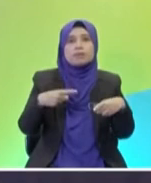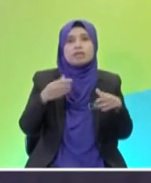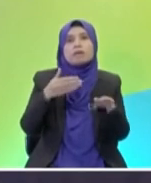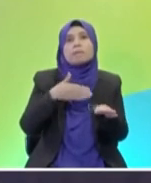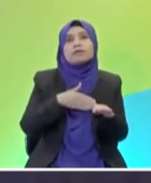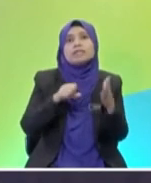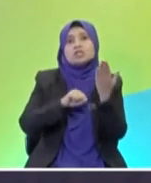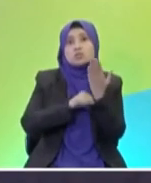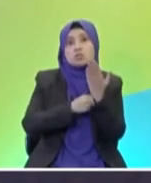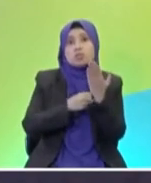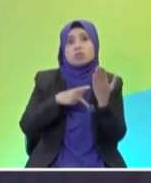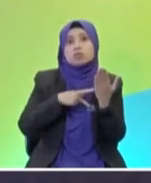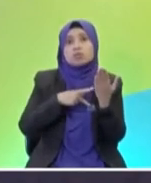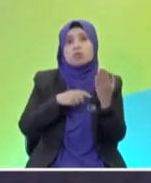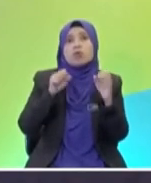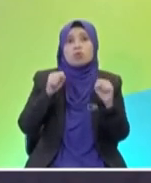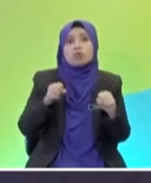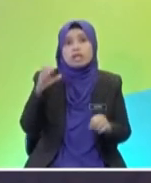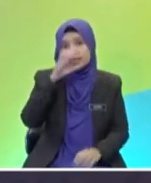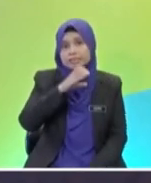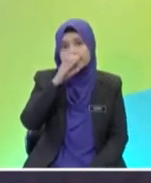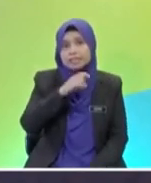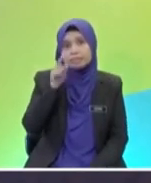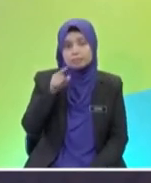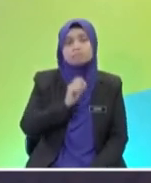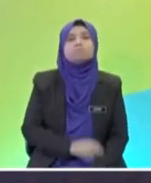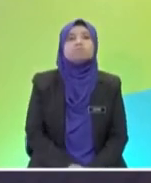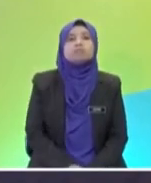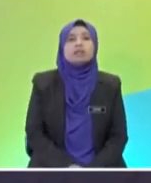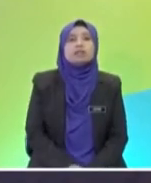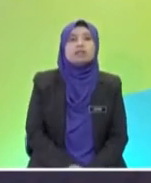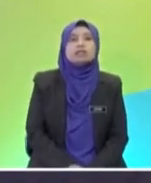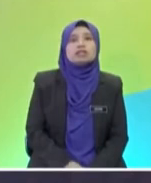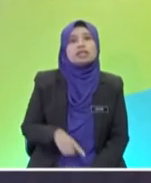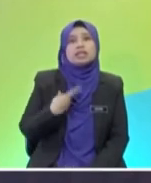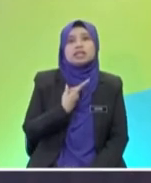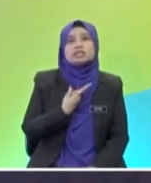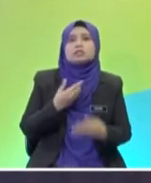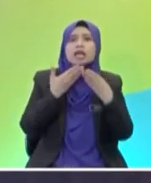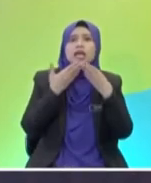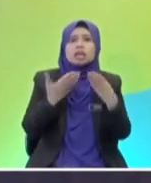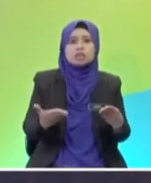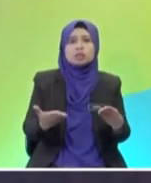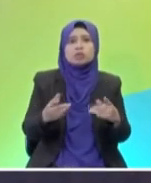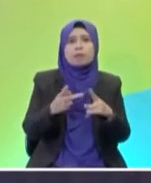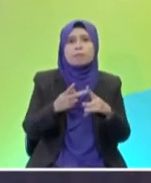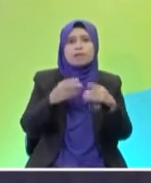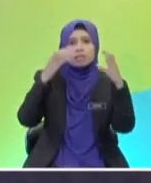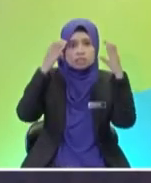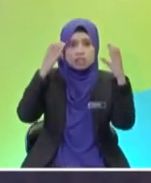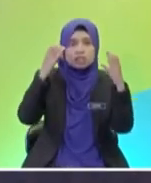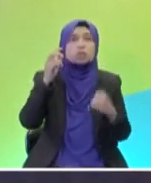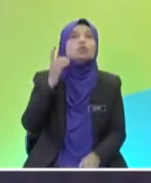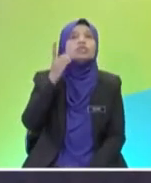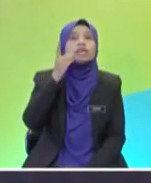KPM, so they can find all the materials from there. Alright, yeah. So with that, I would like to say thank you very much to Teacher Devi